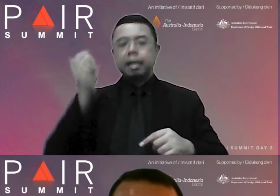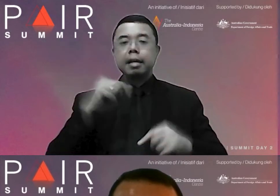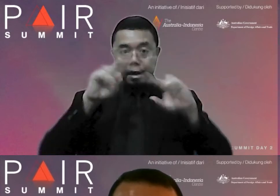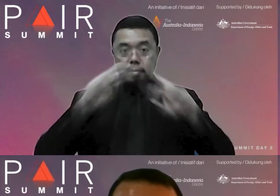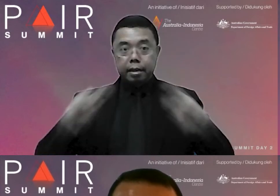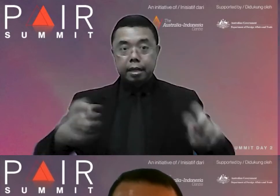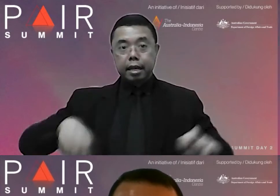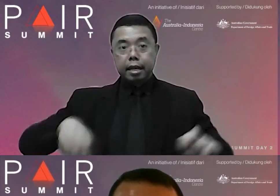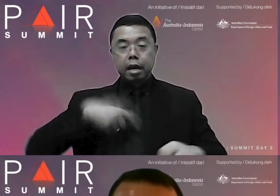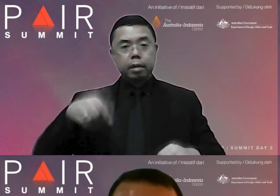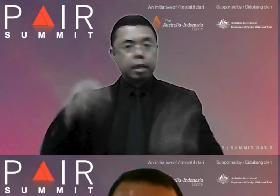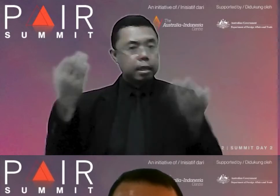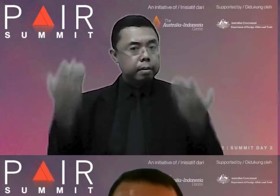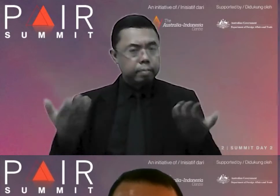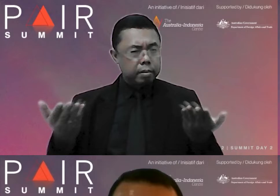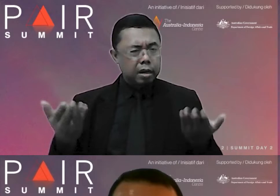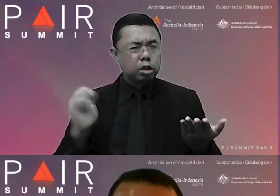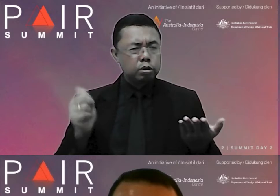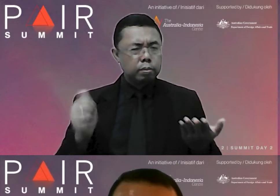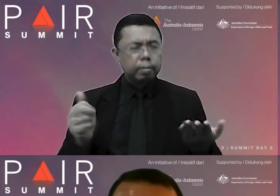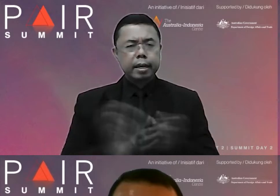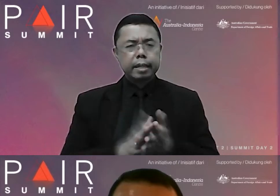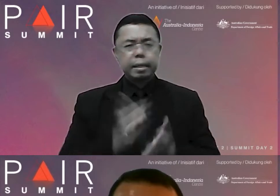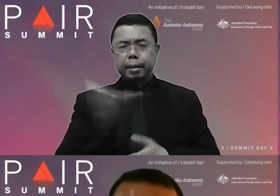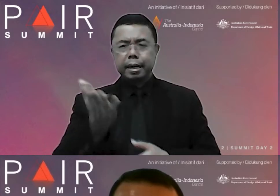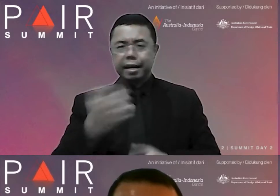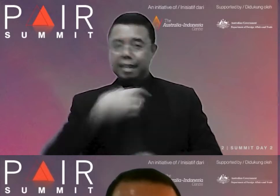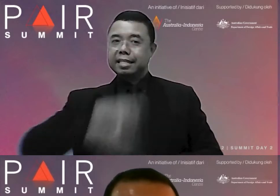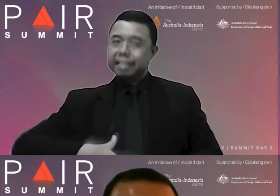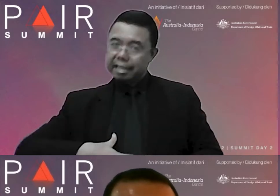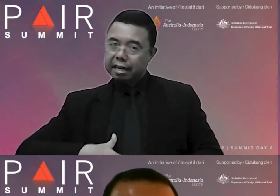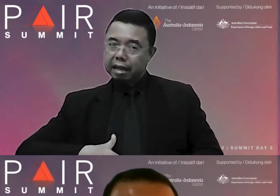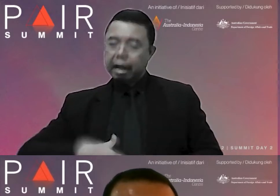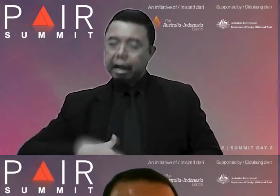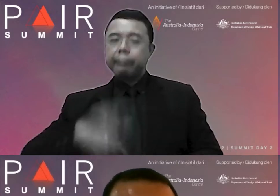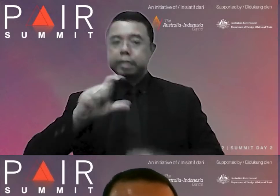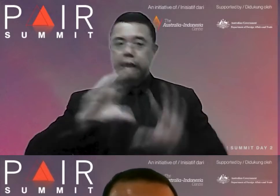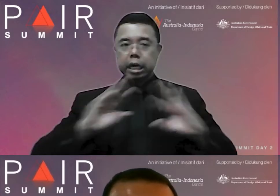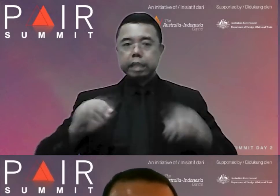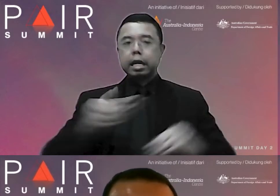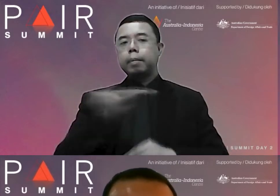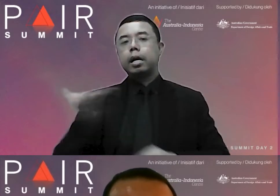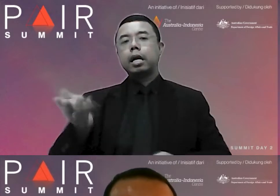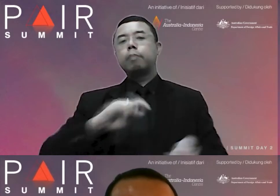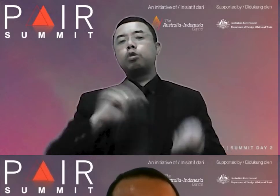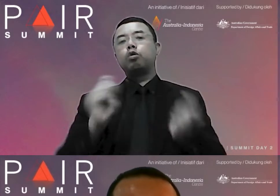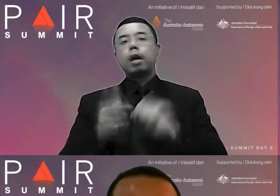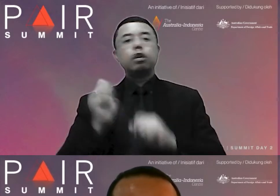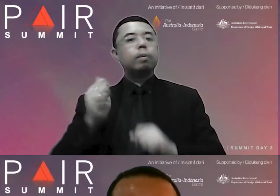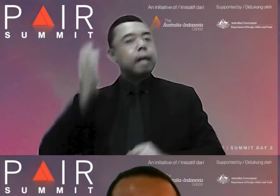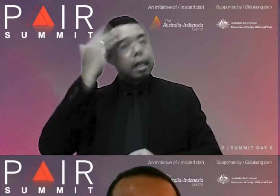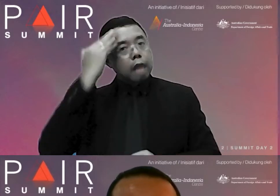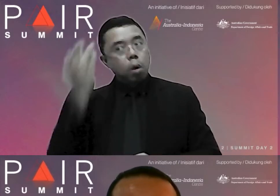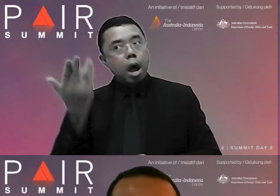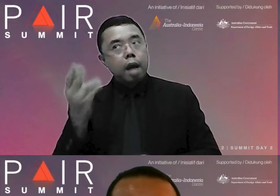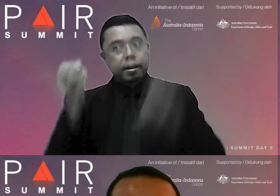were going back to behavioural science to try and understand if we could get some insight into what makes people